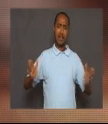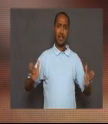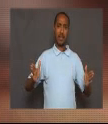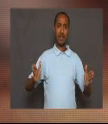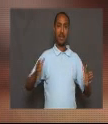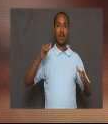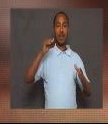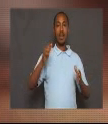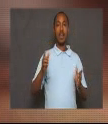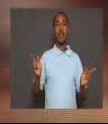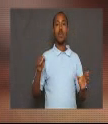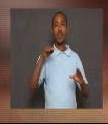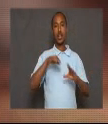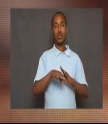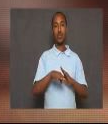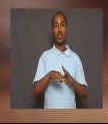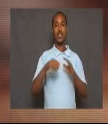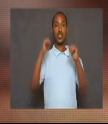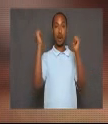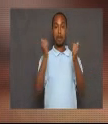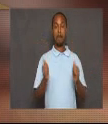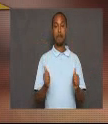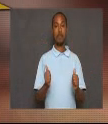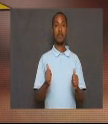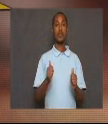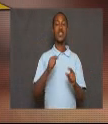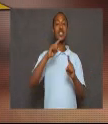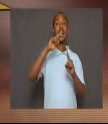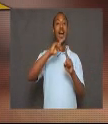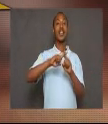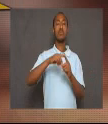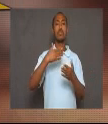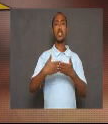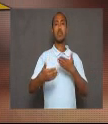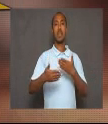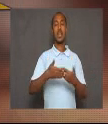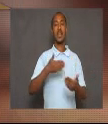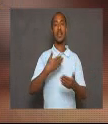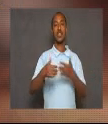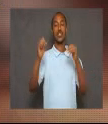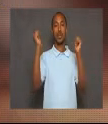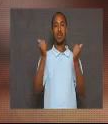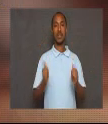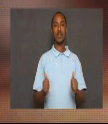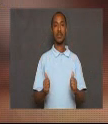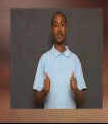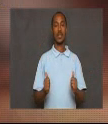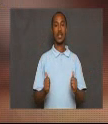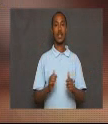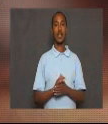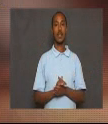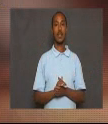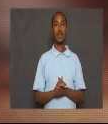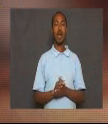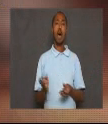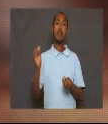in order to alter its shape, the cations simply shift. The force that is